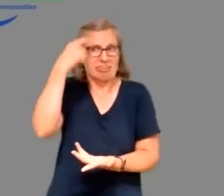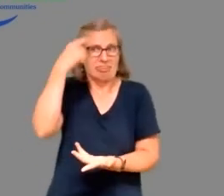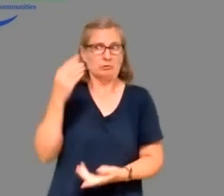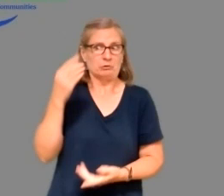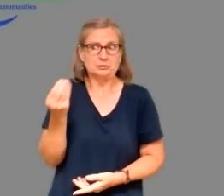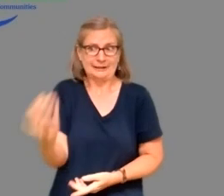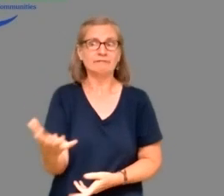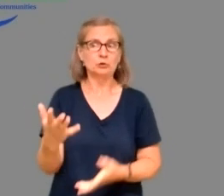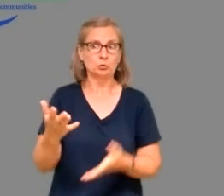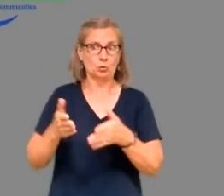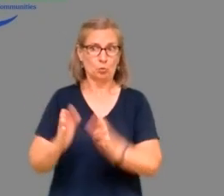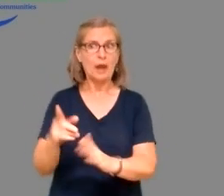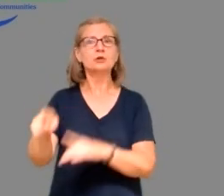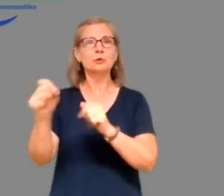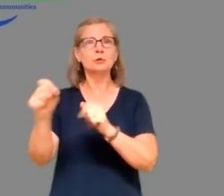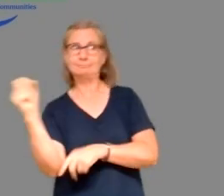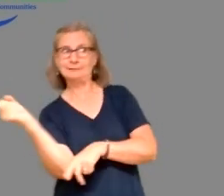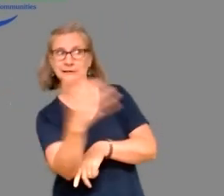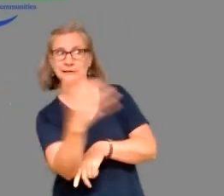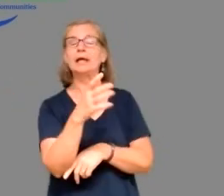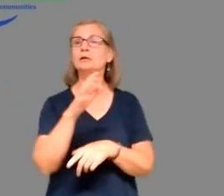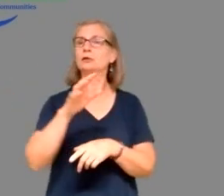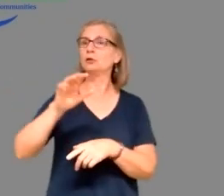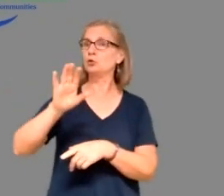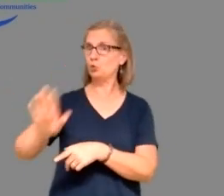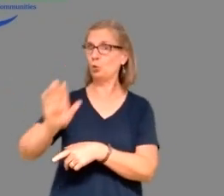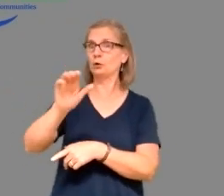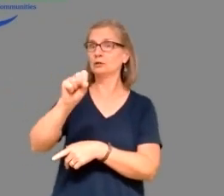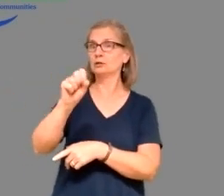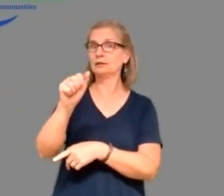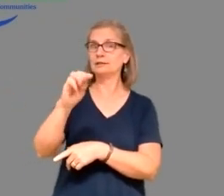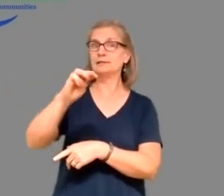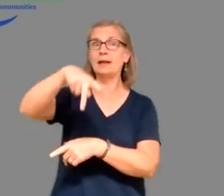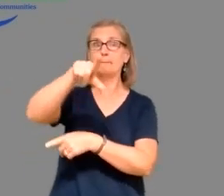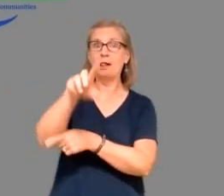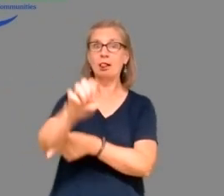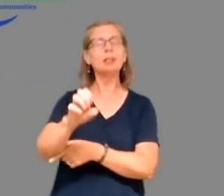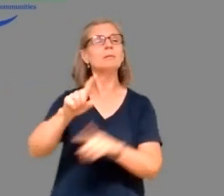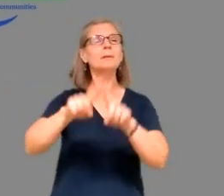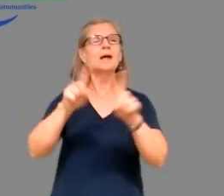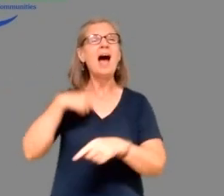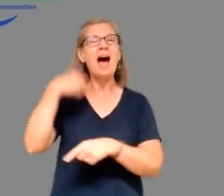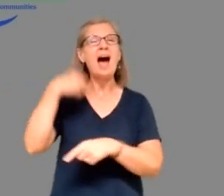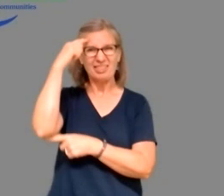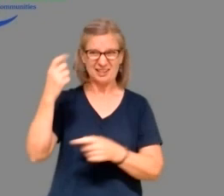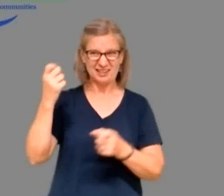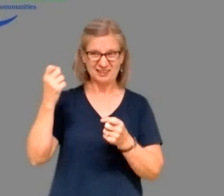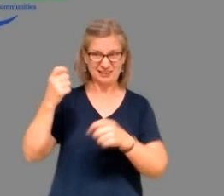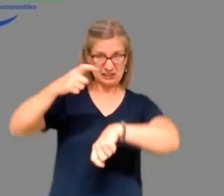Without reading all the specifics, I couldn't be sure, but I don't believe that's going to require much of a time investment.